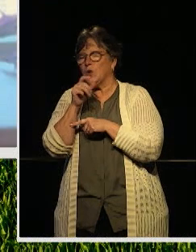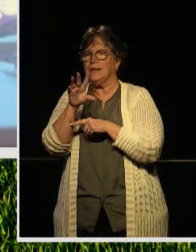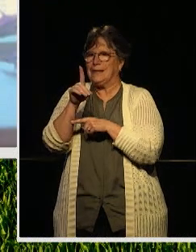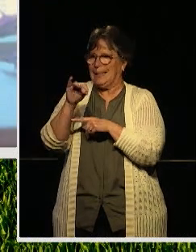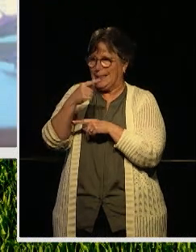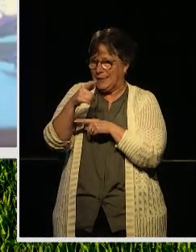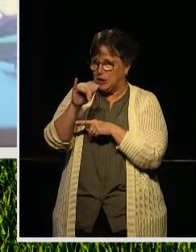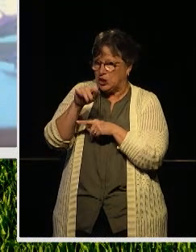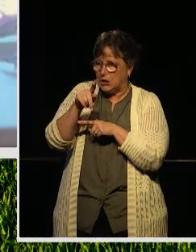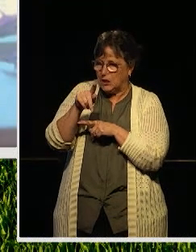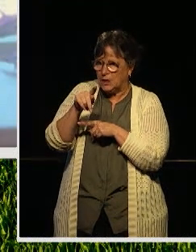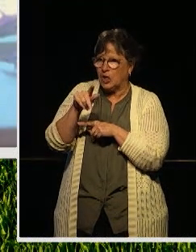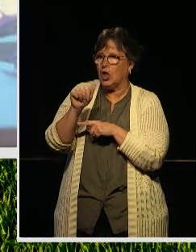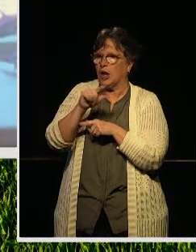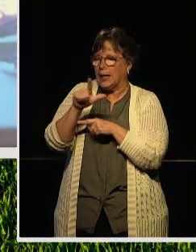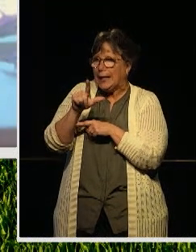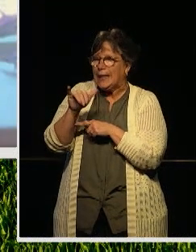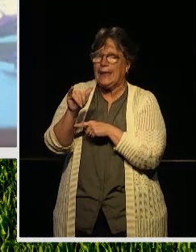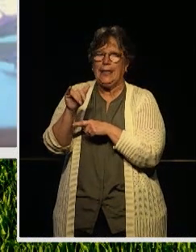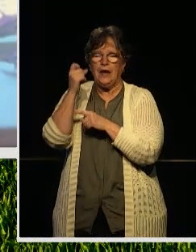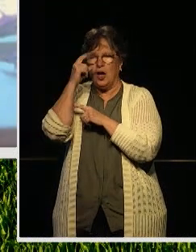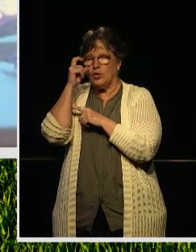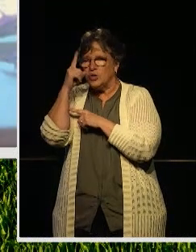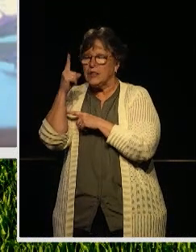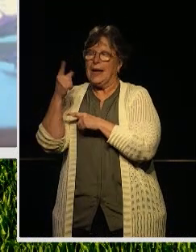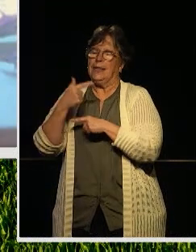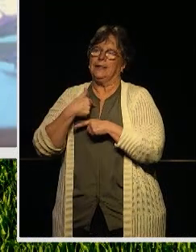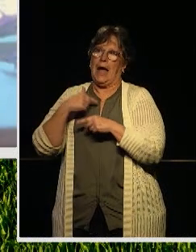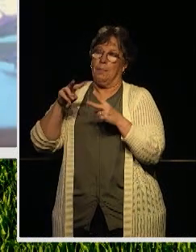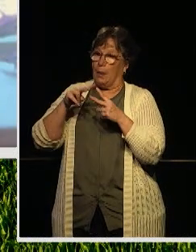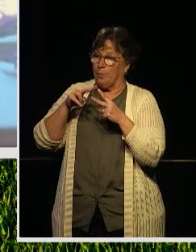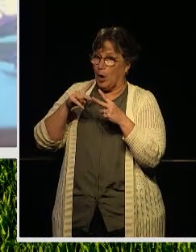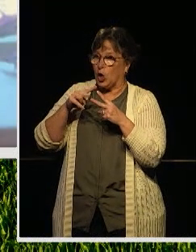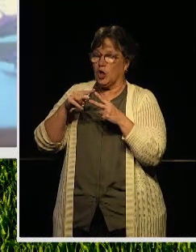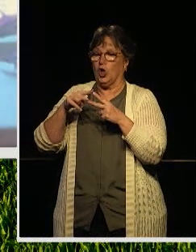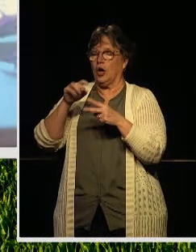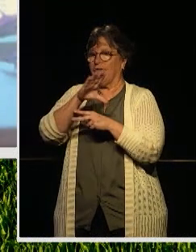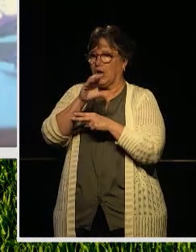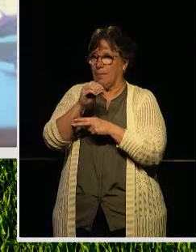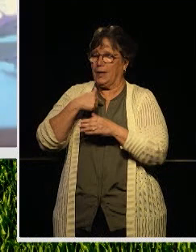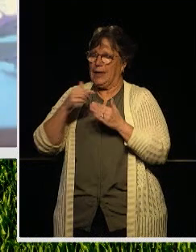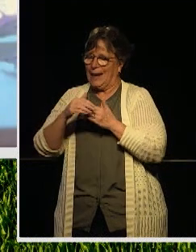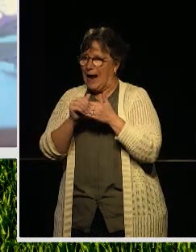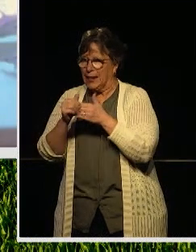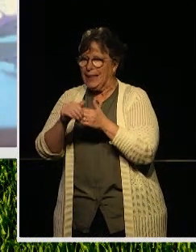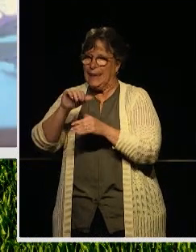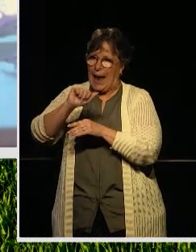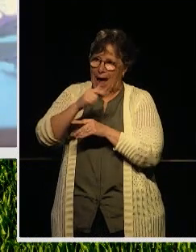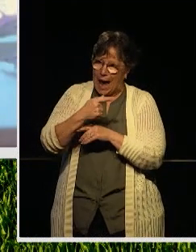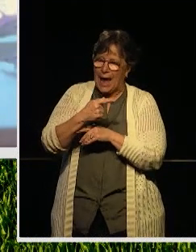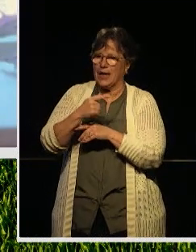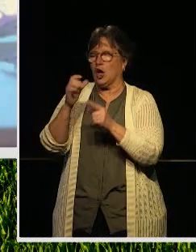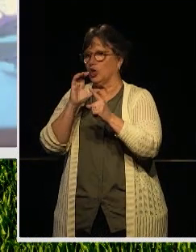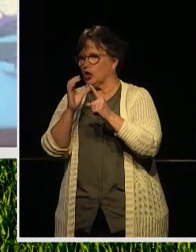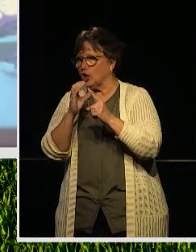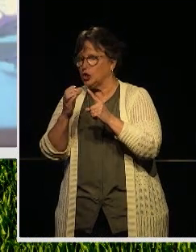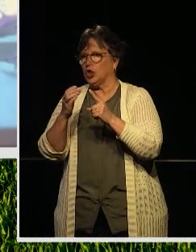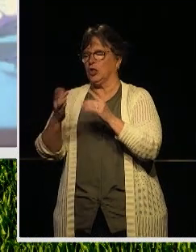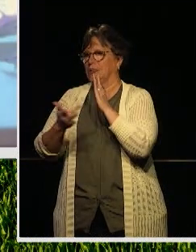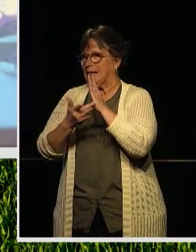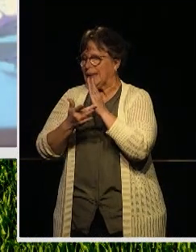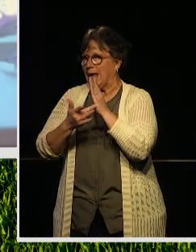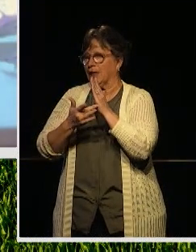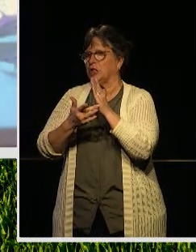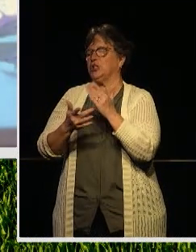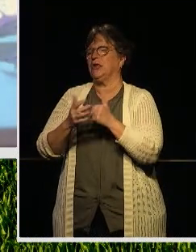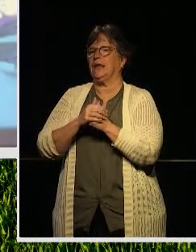partner with Mckinsey and Company. I lead a lot of our work around agriculture and technology. I also lead our global farmer